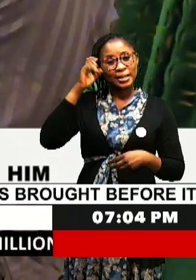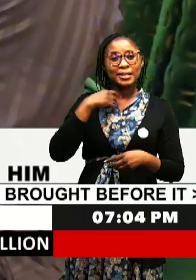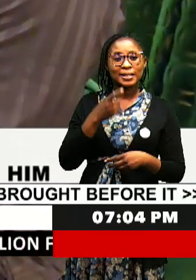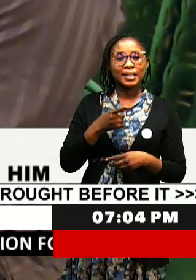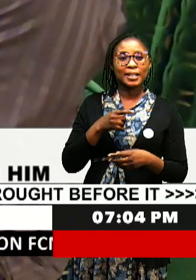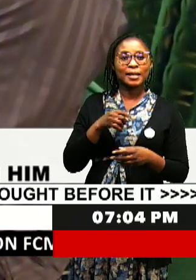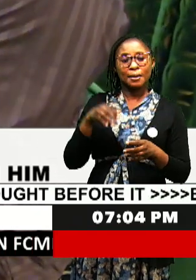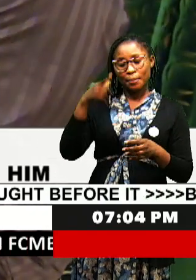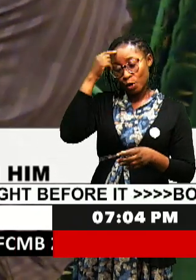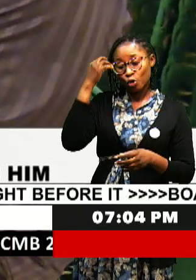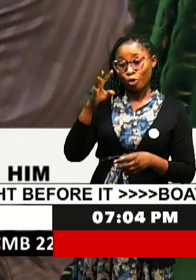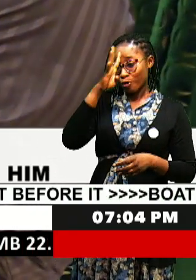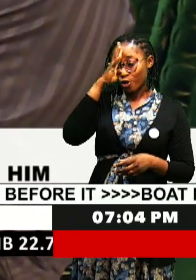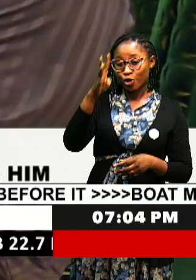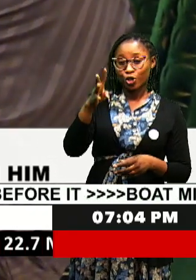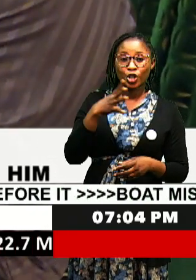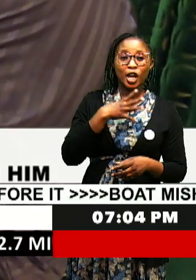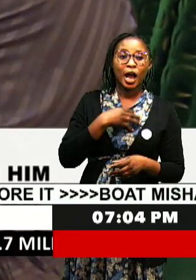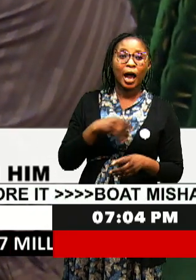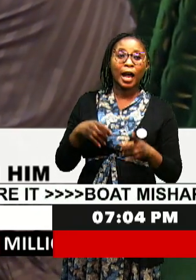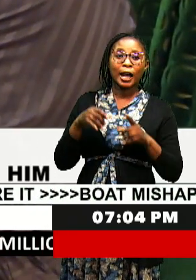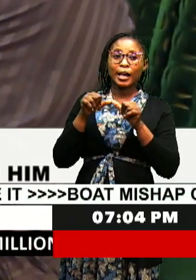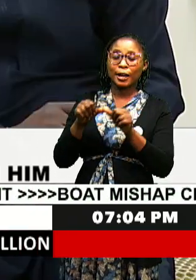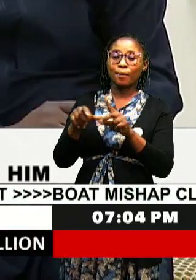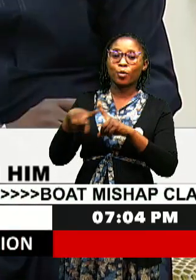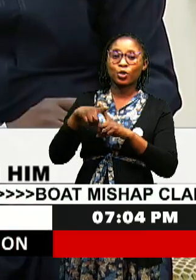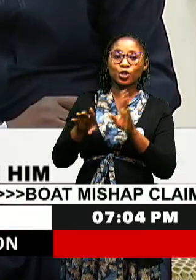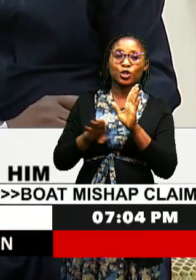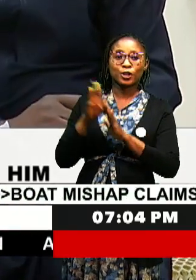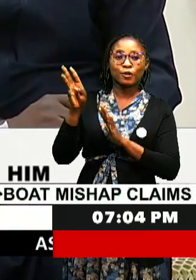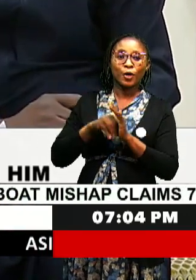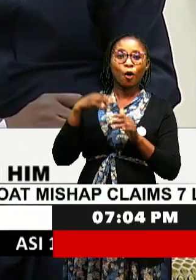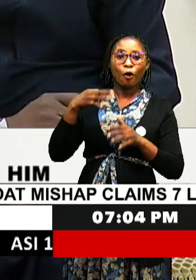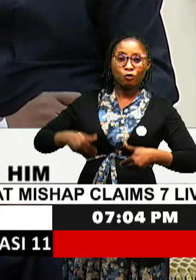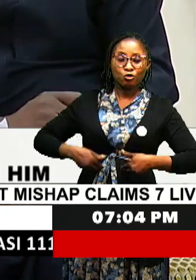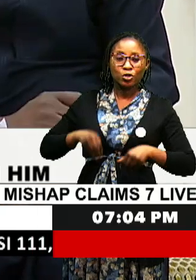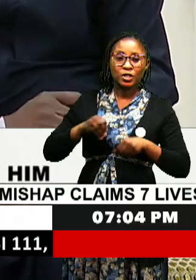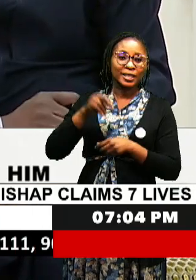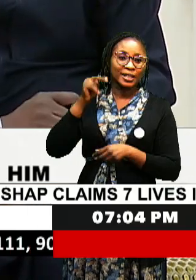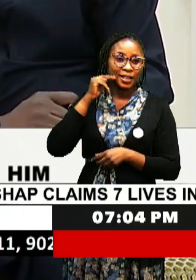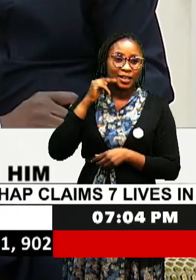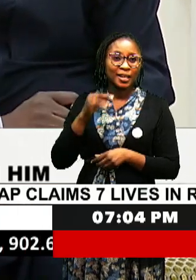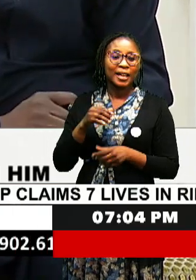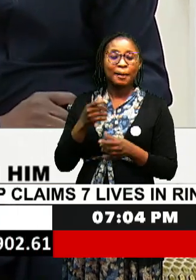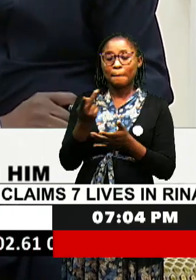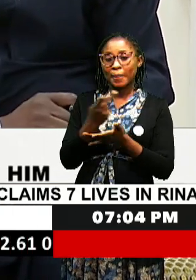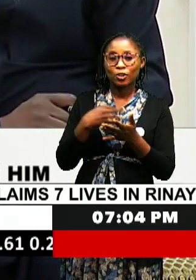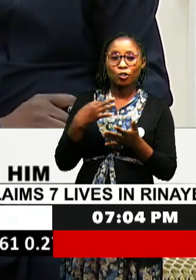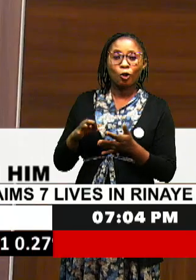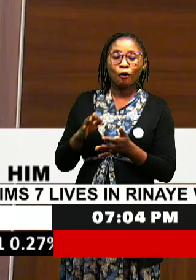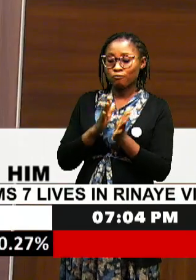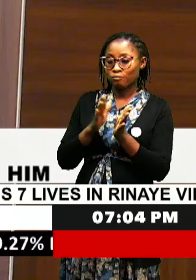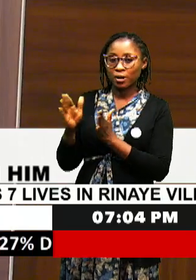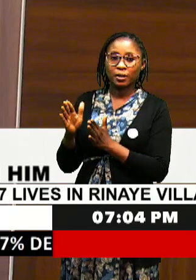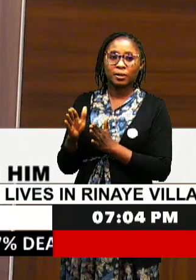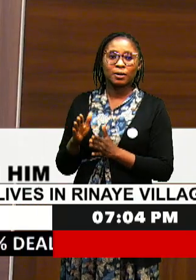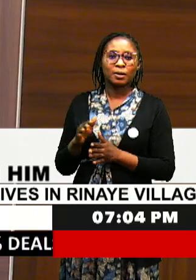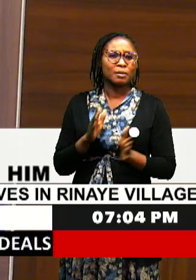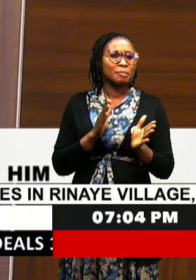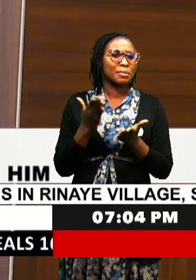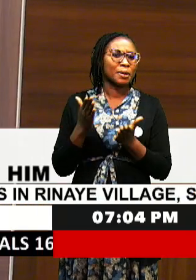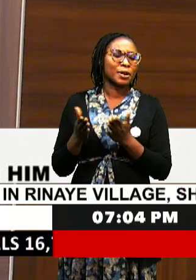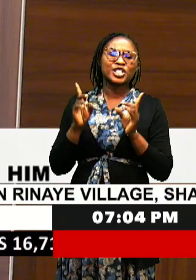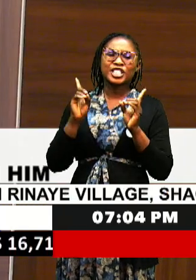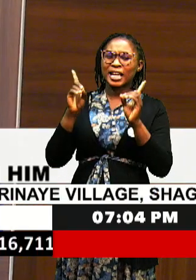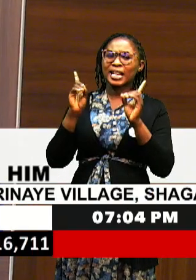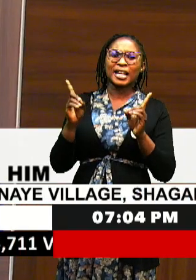digital innovation and capacity development of youth in Nigeria are part of his plan. I'm totally